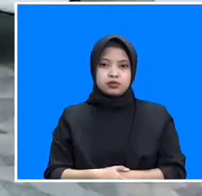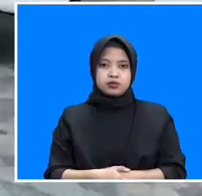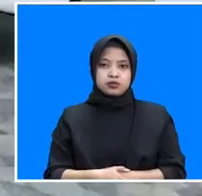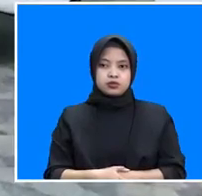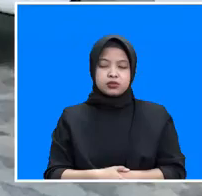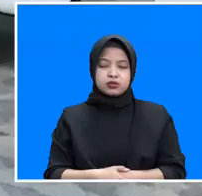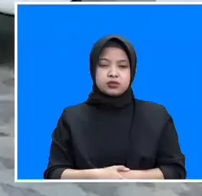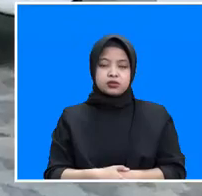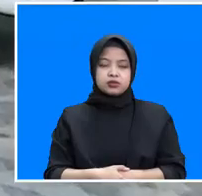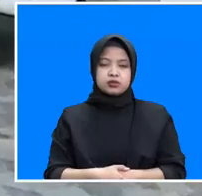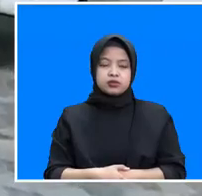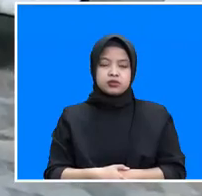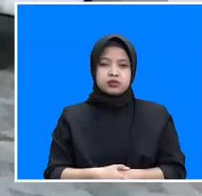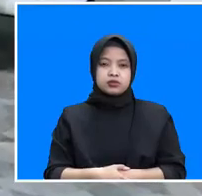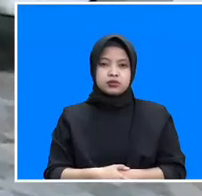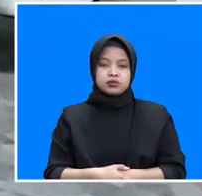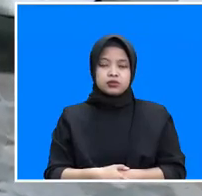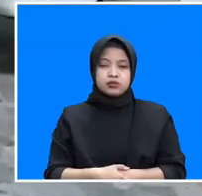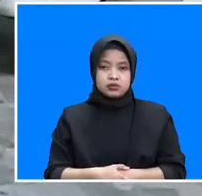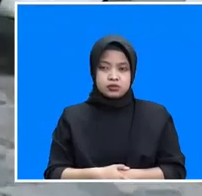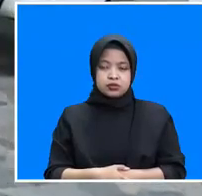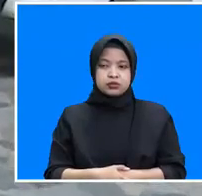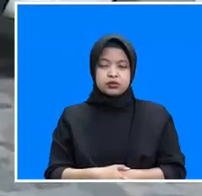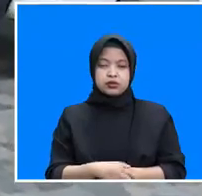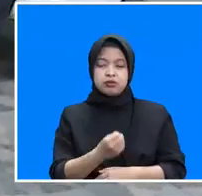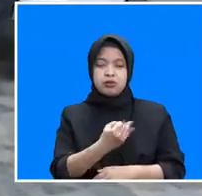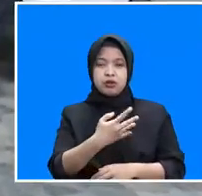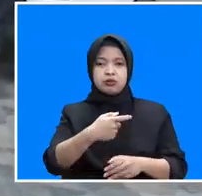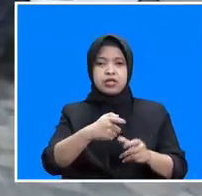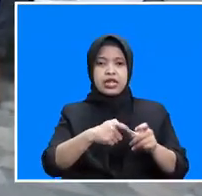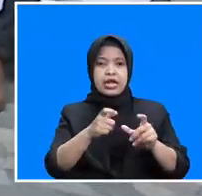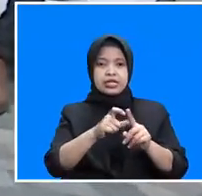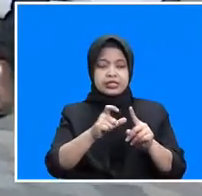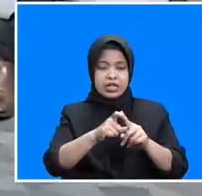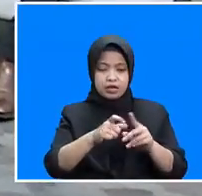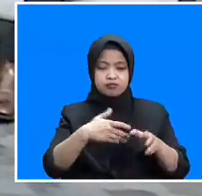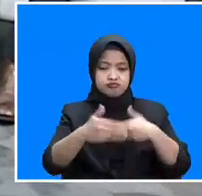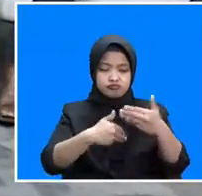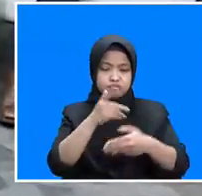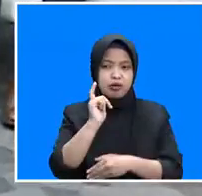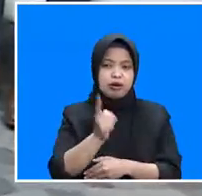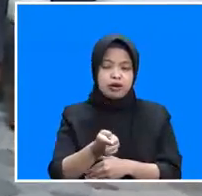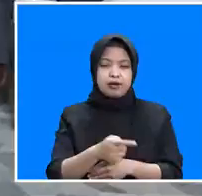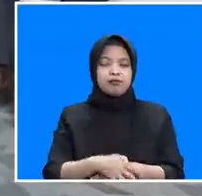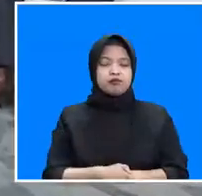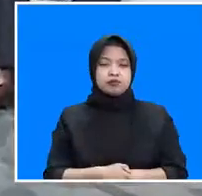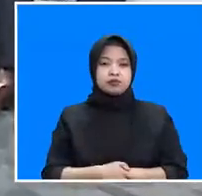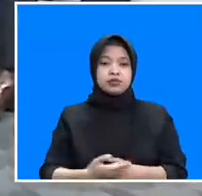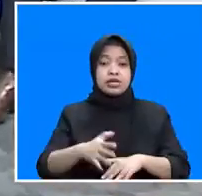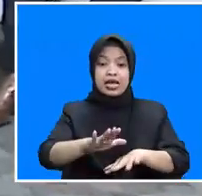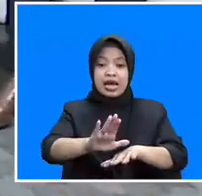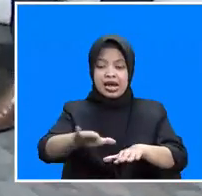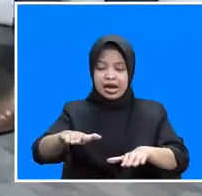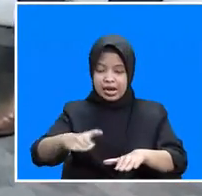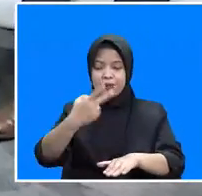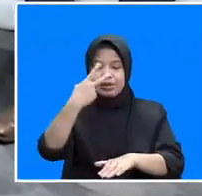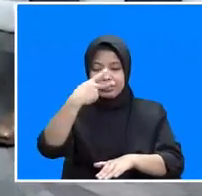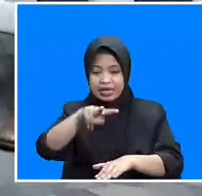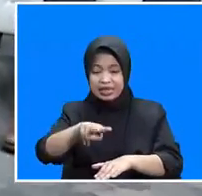Now, UNICEF is sort of saying, you know, at age 5, children really need to be ready. So that